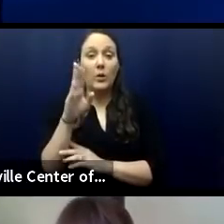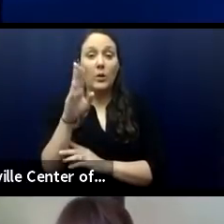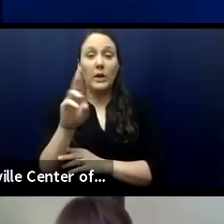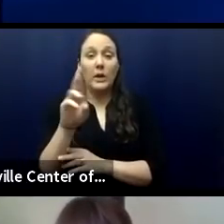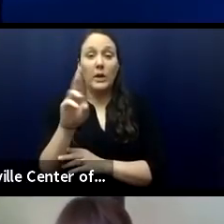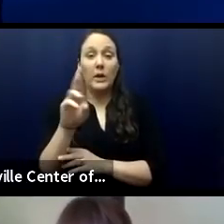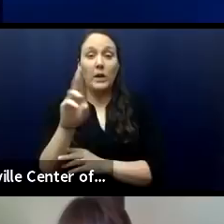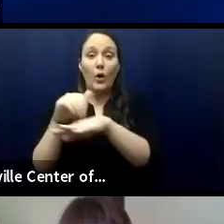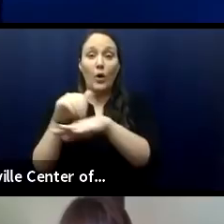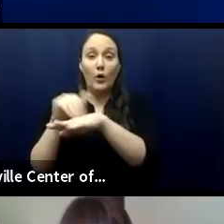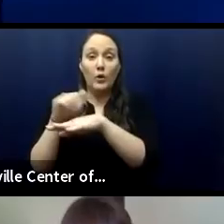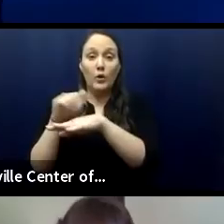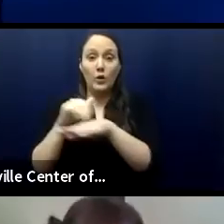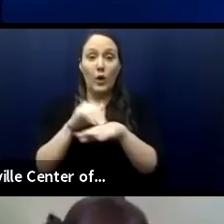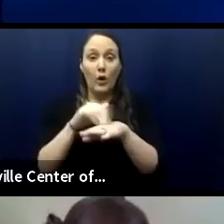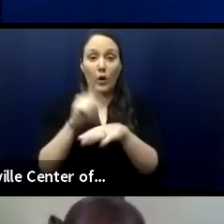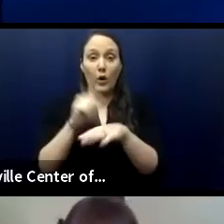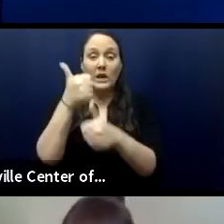each